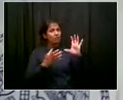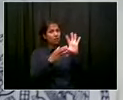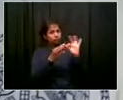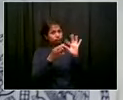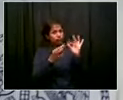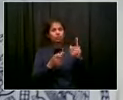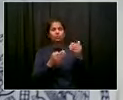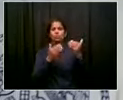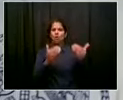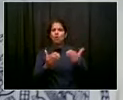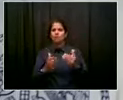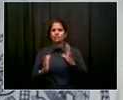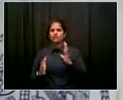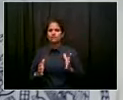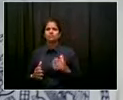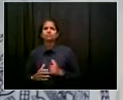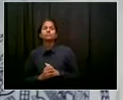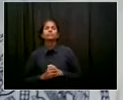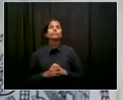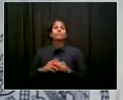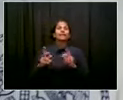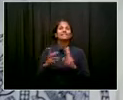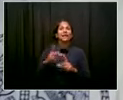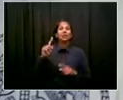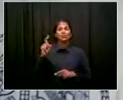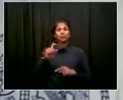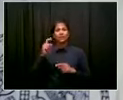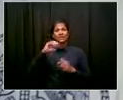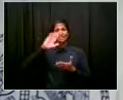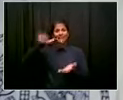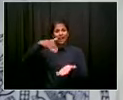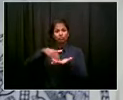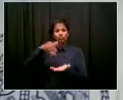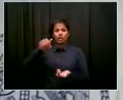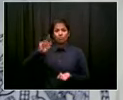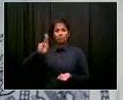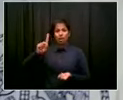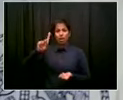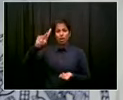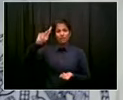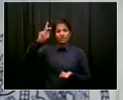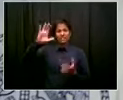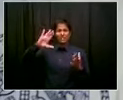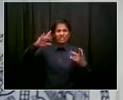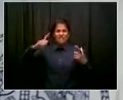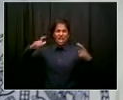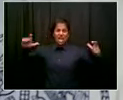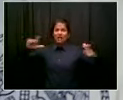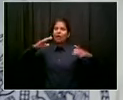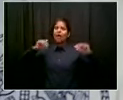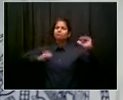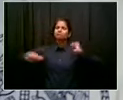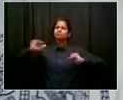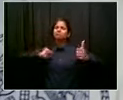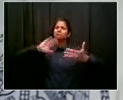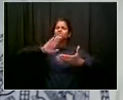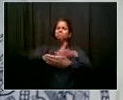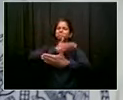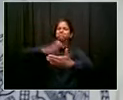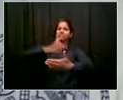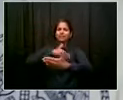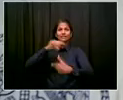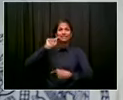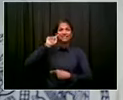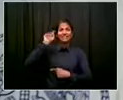park mega concert uh how many people you would anticipate attending this event when you expect to have the